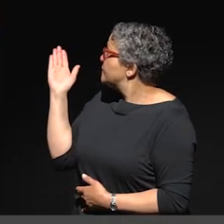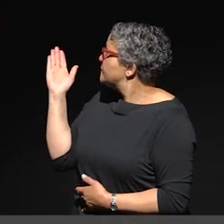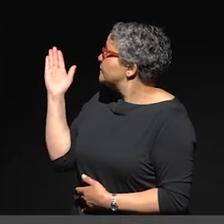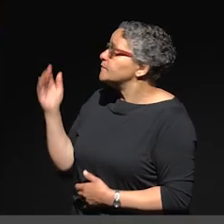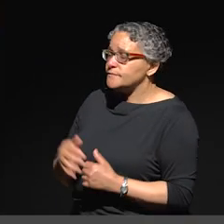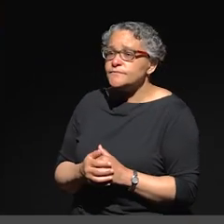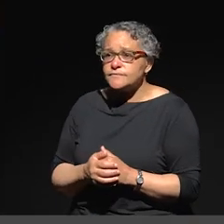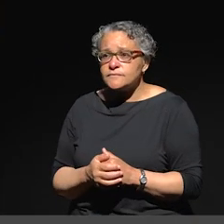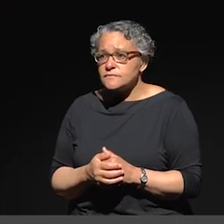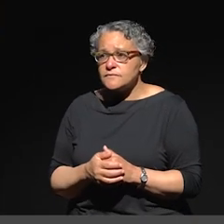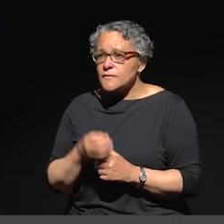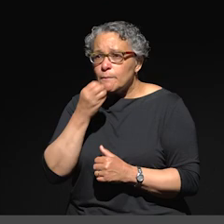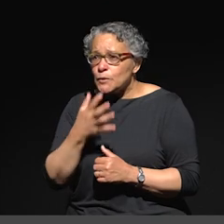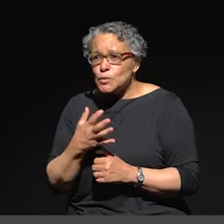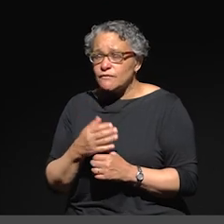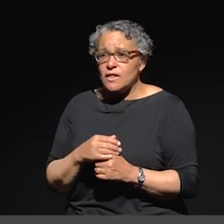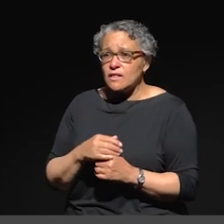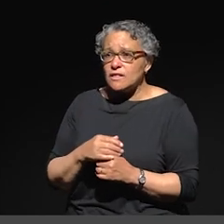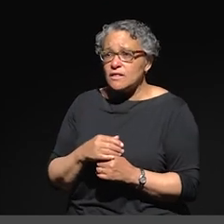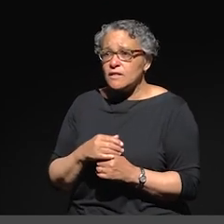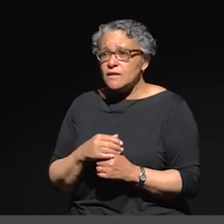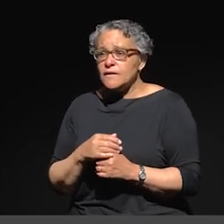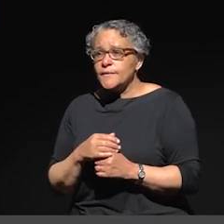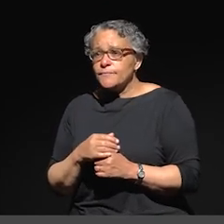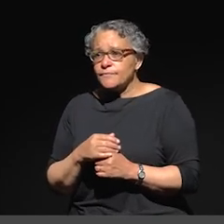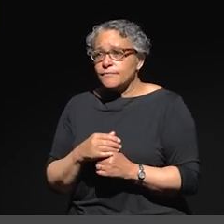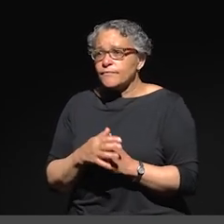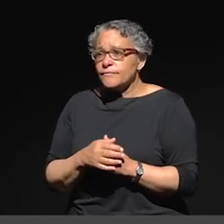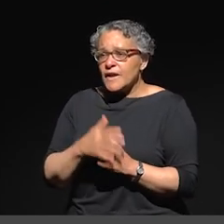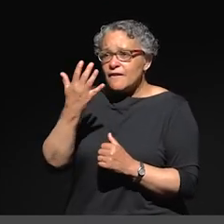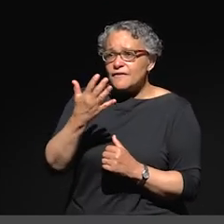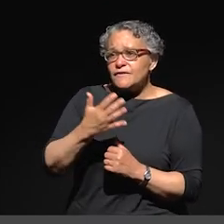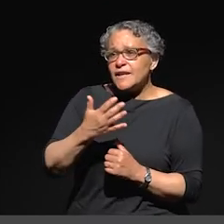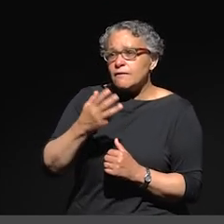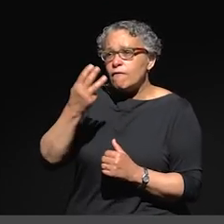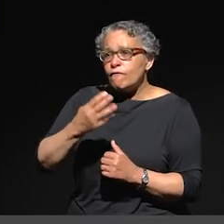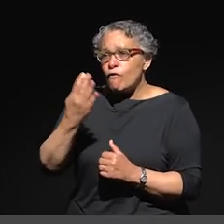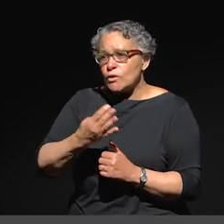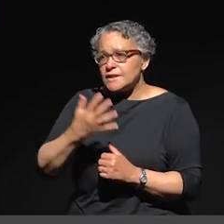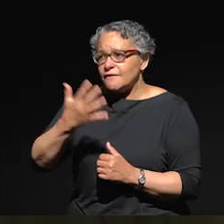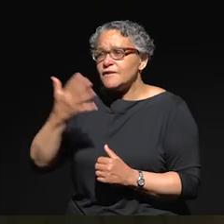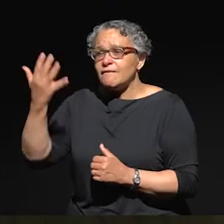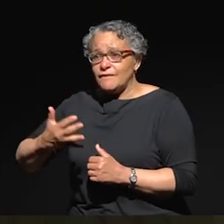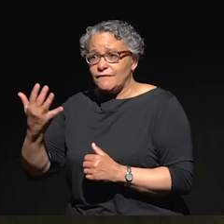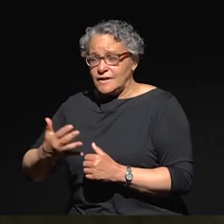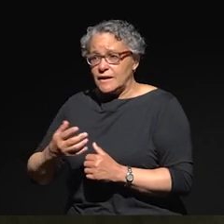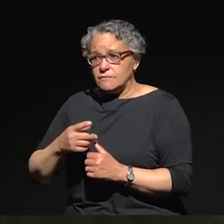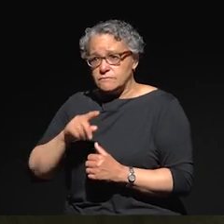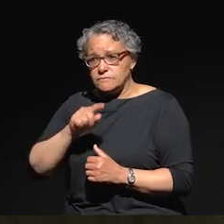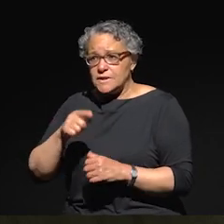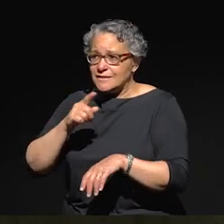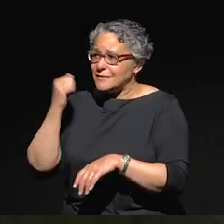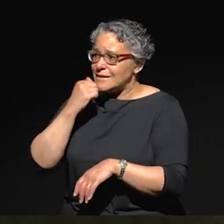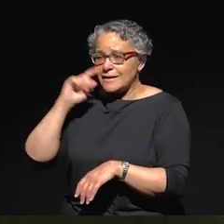over the years here. We're in 1514, 1515 here. And it's just to show you what kind of drawings we have. This is for the vault of the Stanza di Eliodoro. We